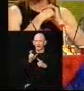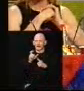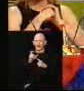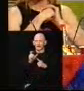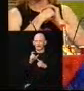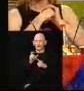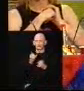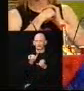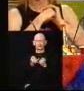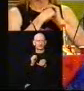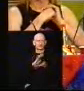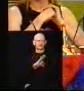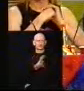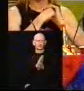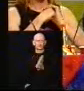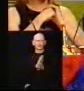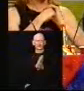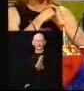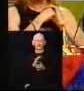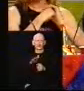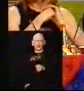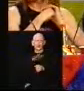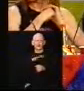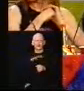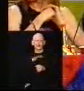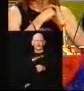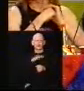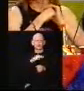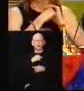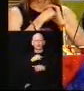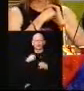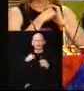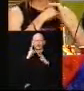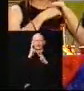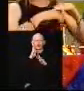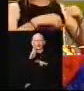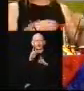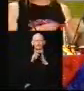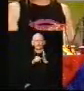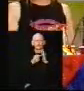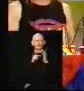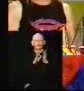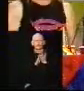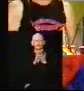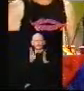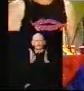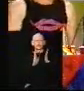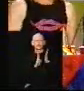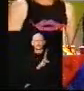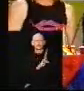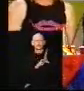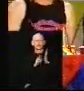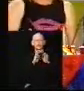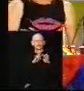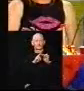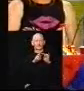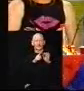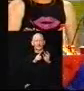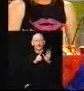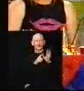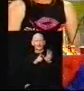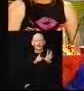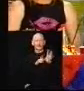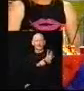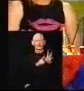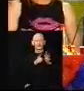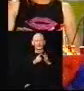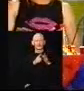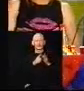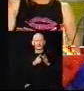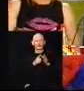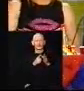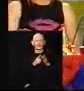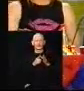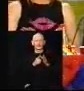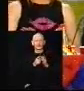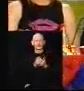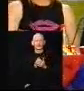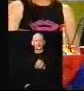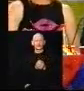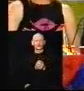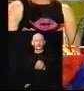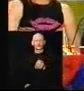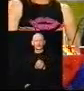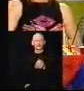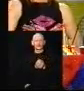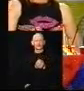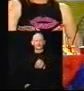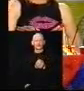place We watched John Fay Peter Reif And Michael Woodridge Front bench ministers Walk out Their finish Their parliamentary